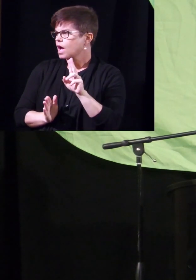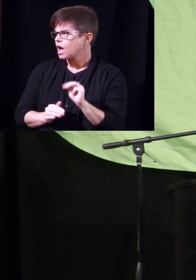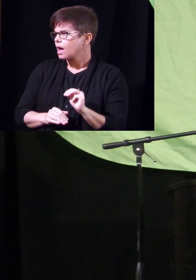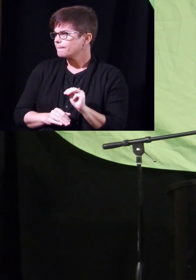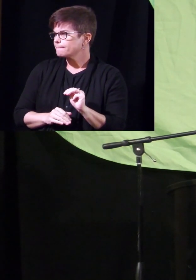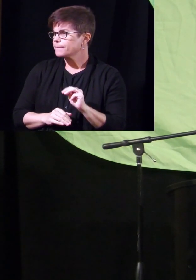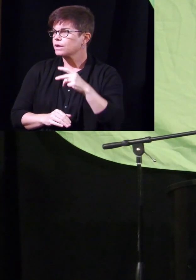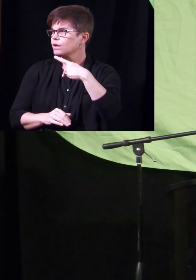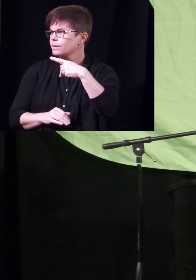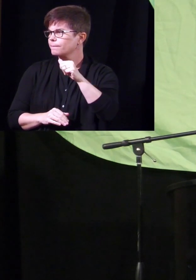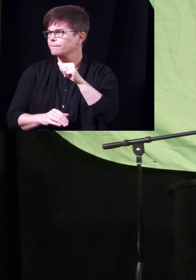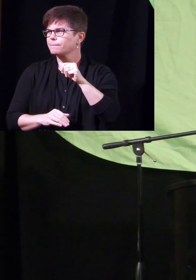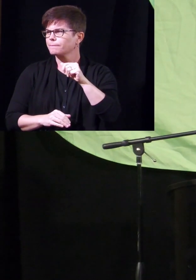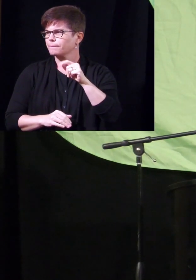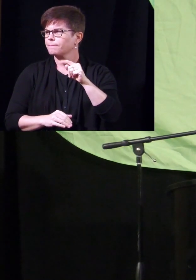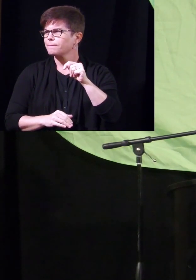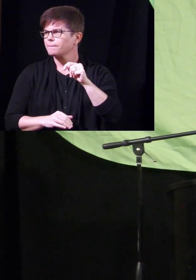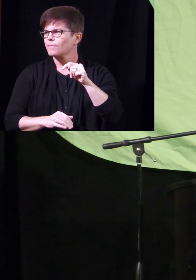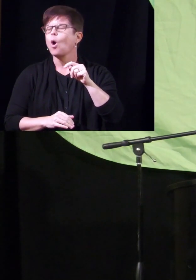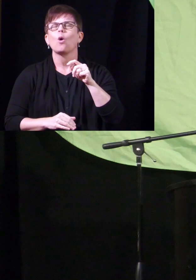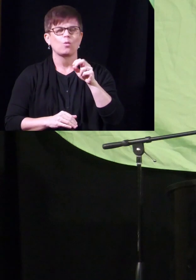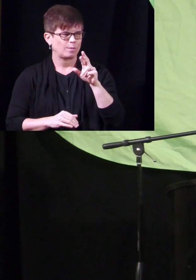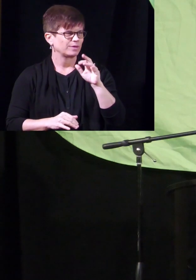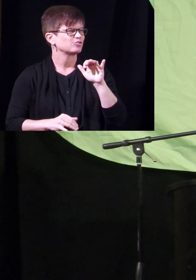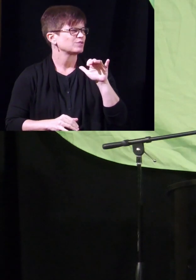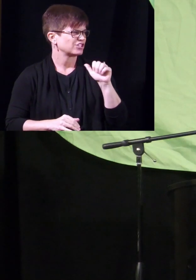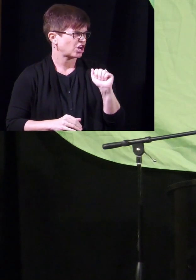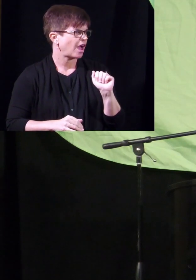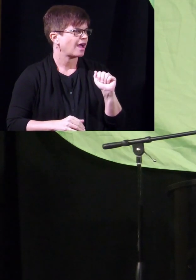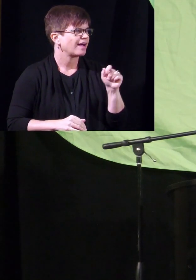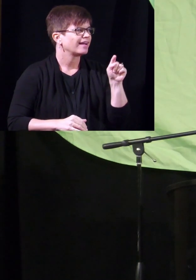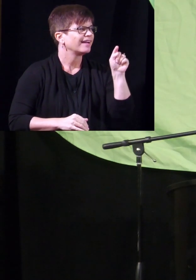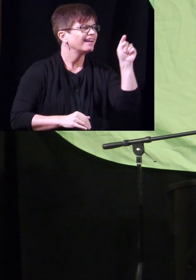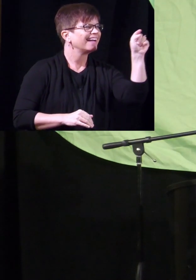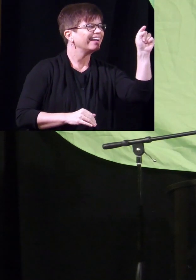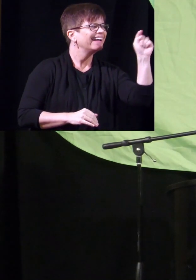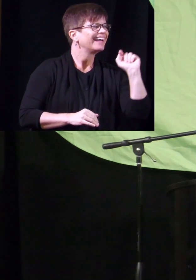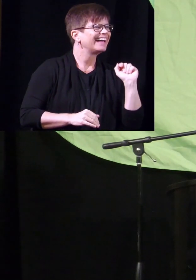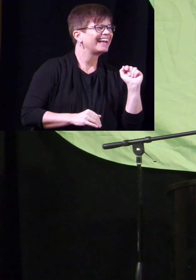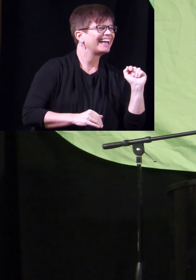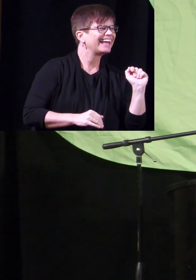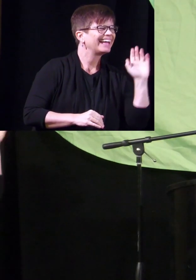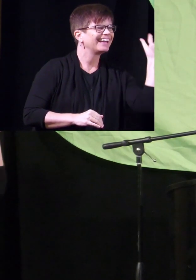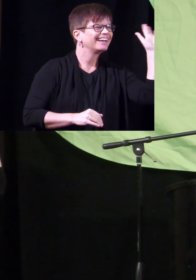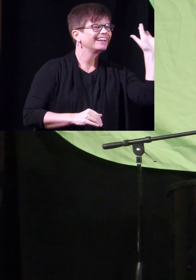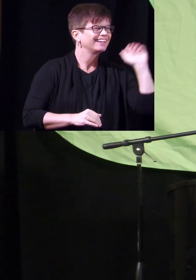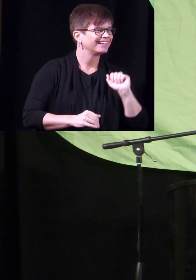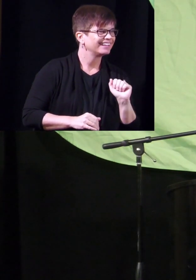Patricia? Where's Patricia? Is Patricia here? It's Patricia.